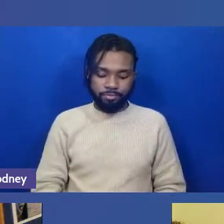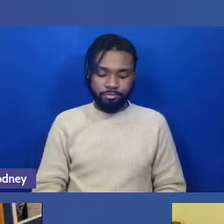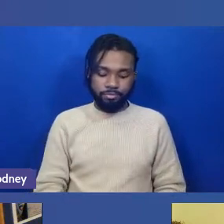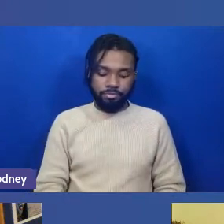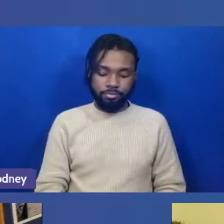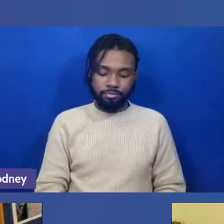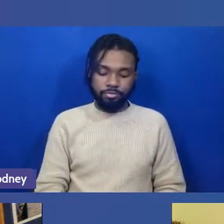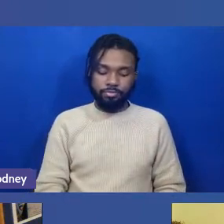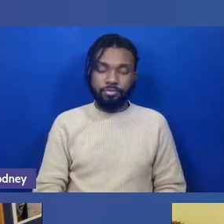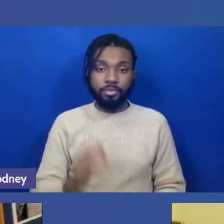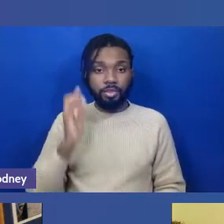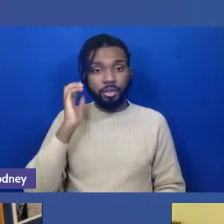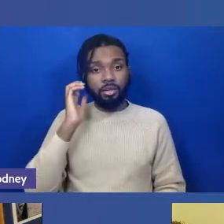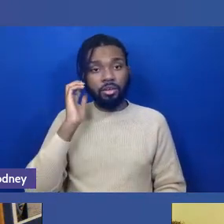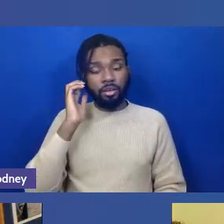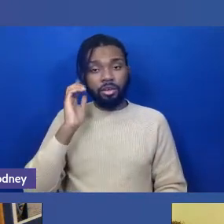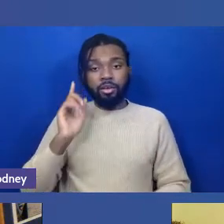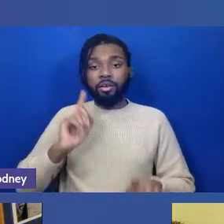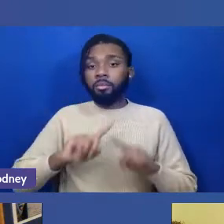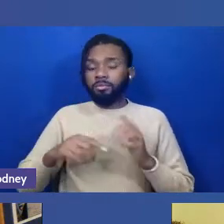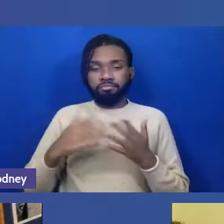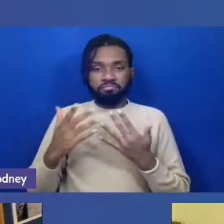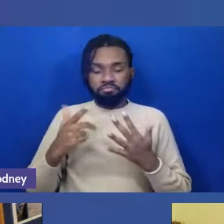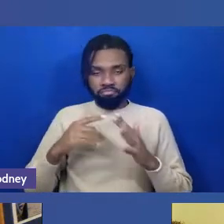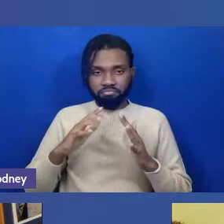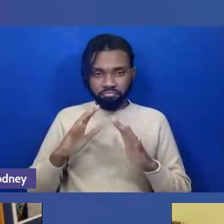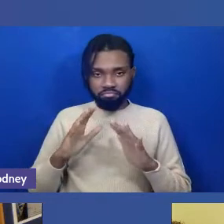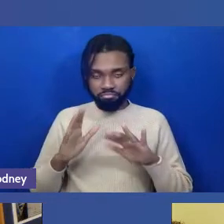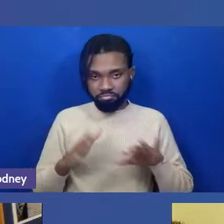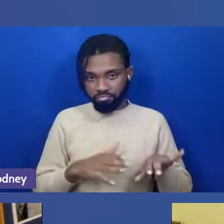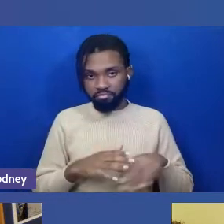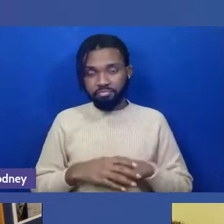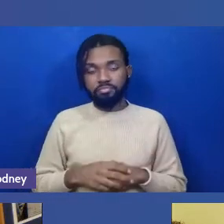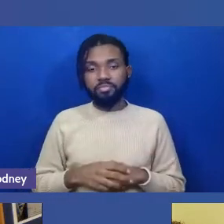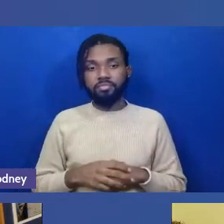yeah. But anyway, but I digress. I want to get back to